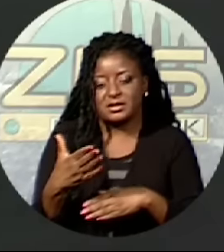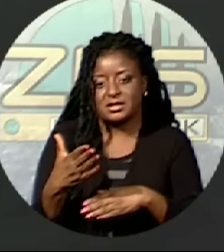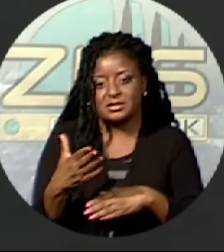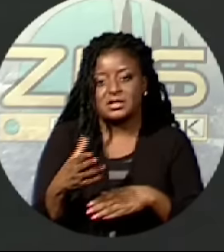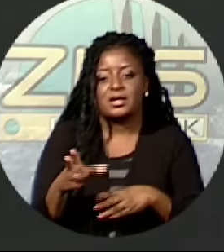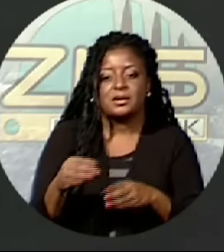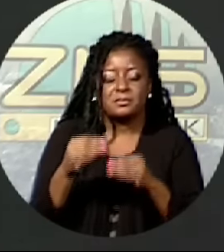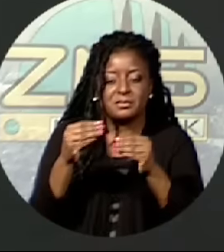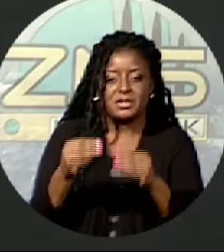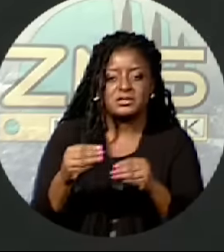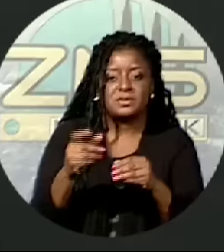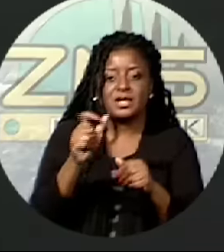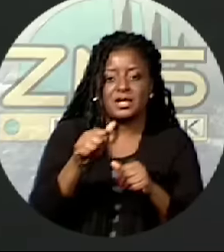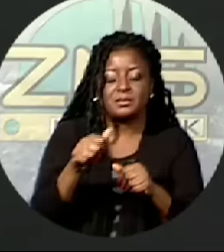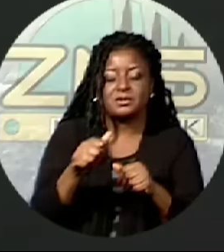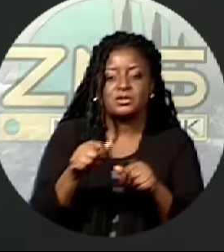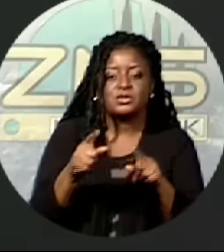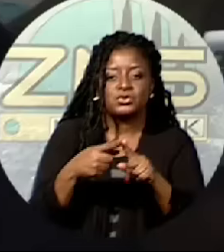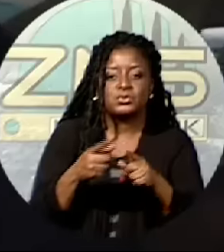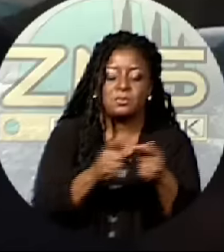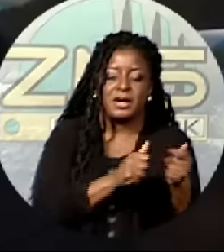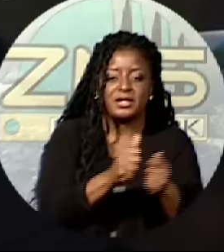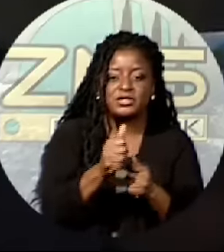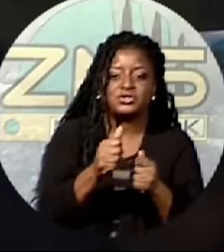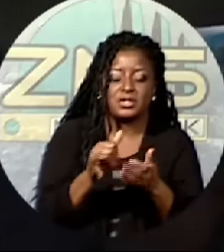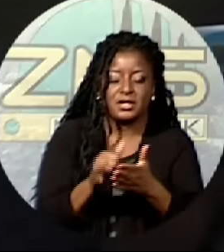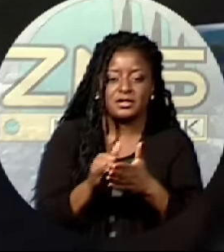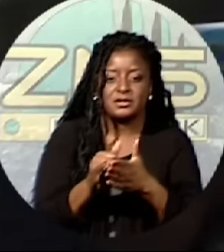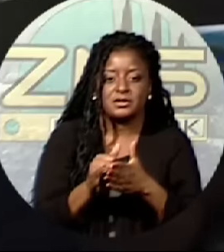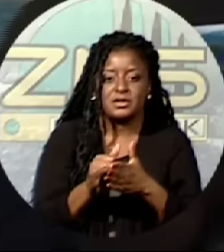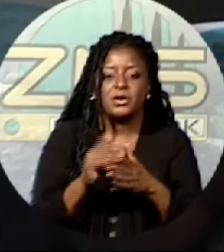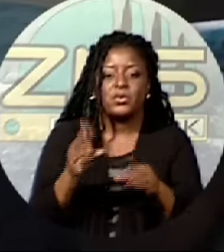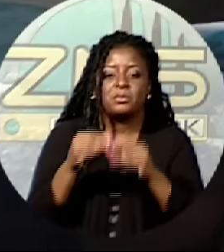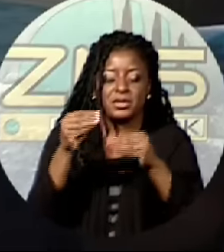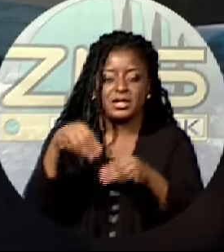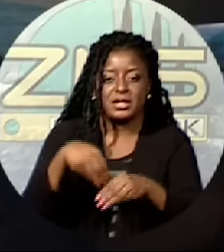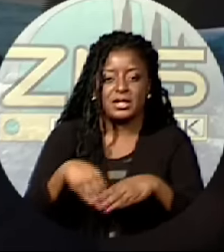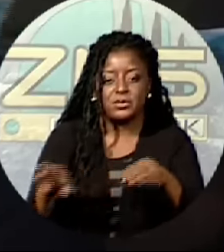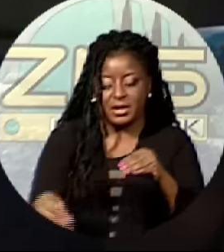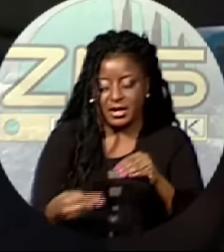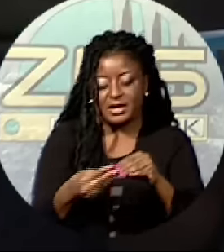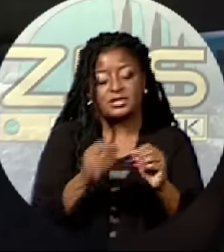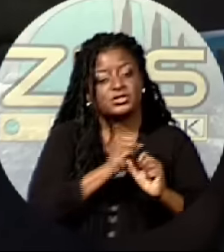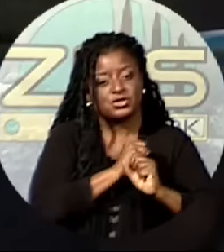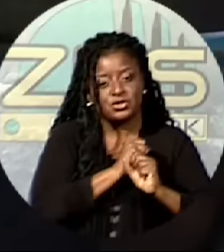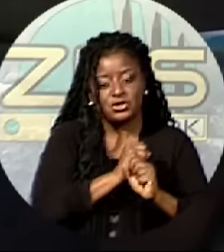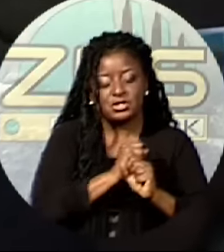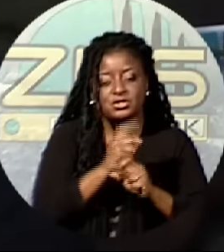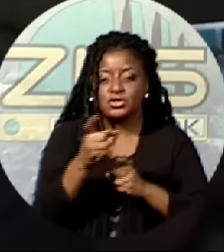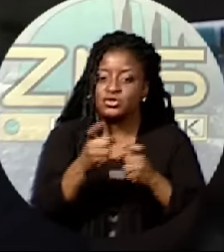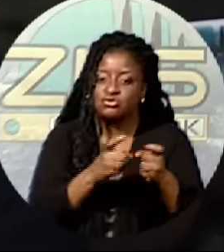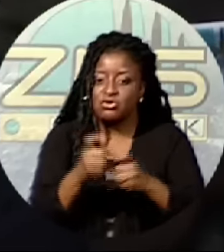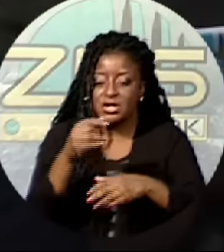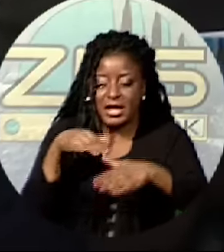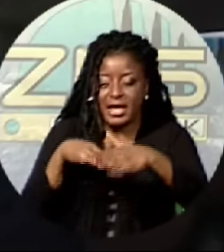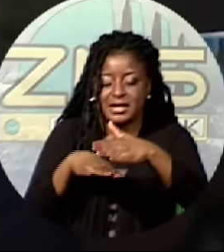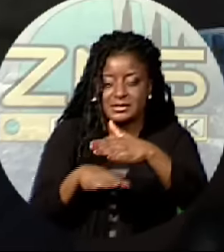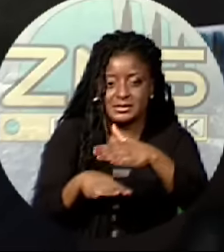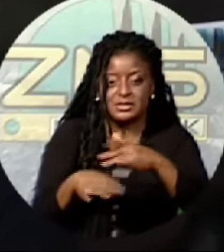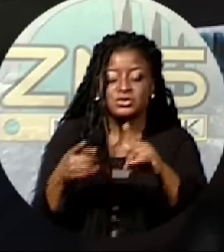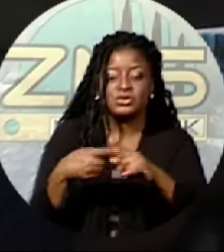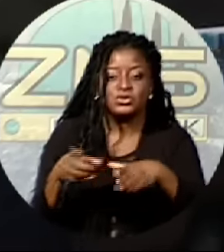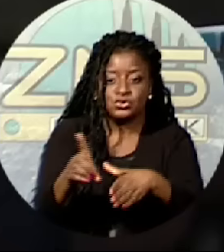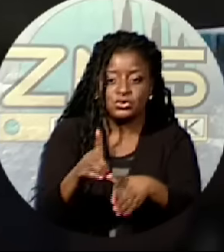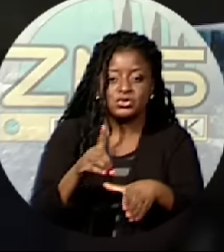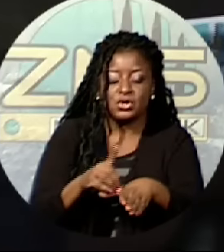security measures which control access to that dock, and as a result, we're now reviewing the regulations